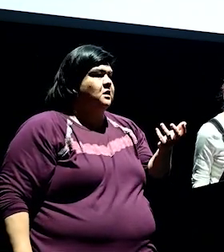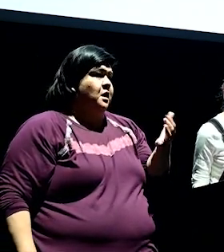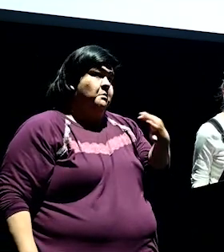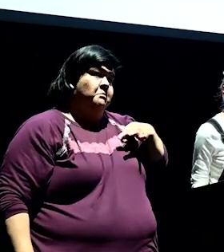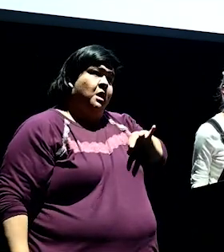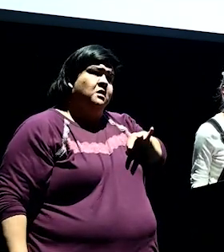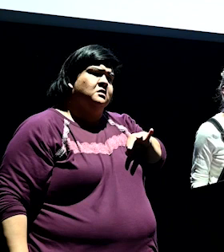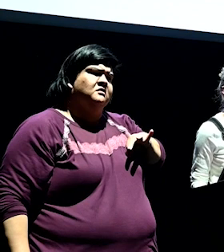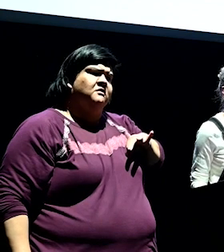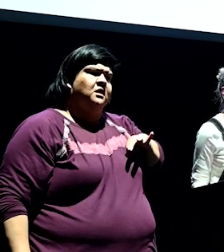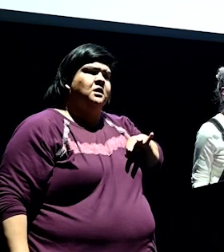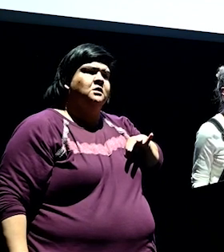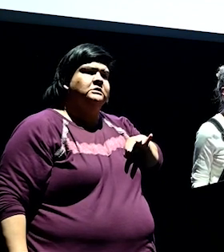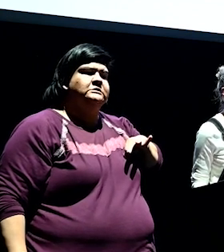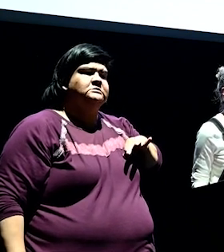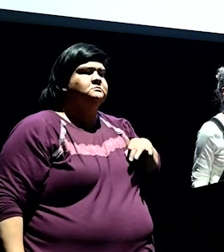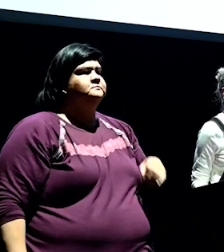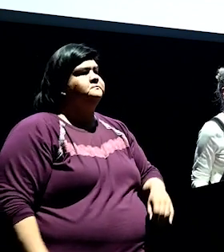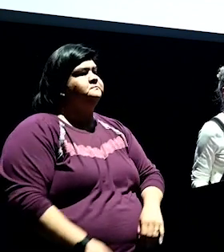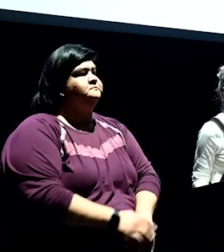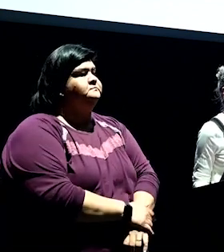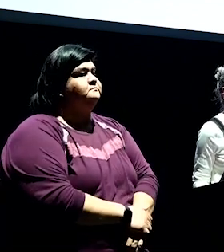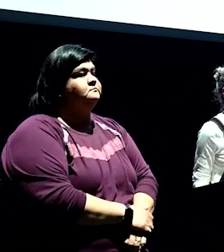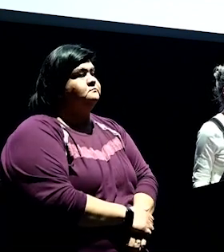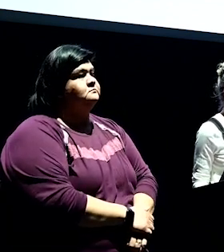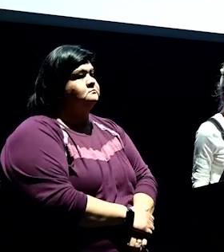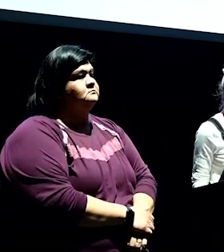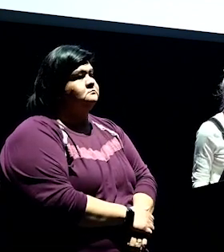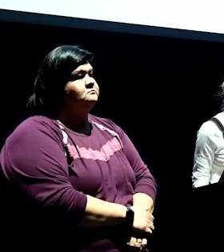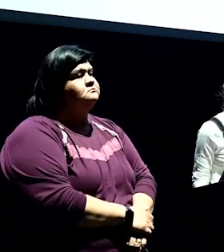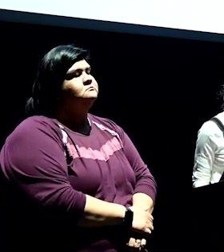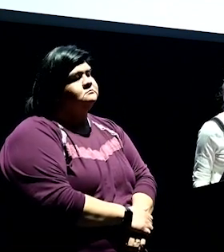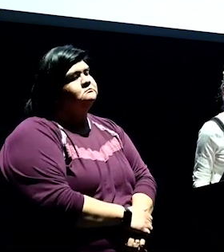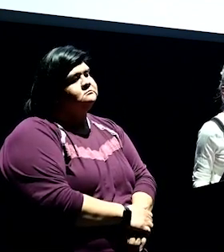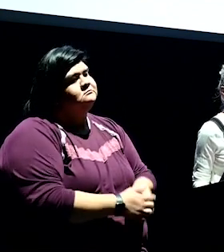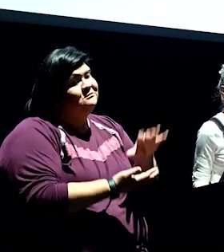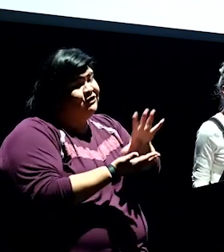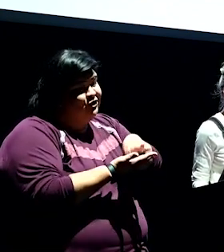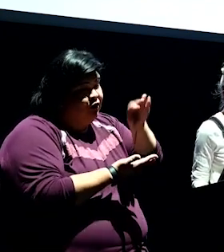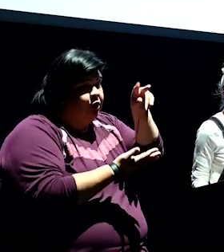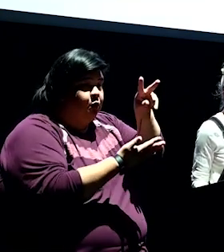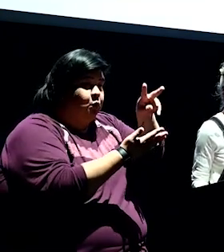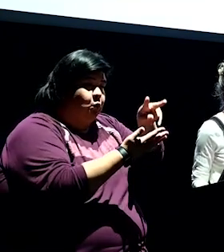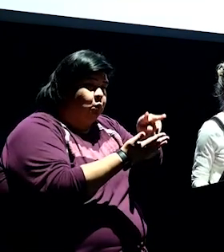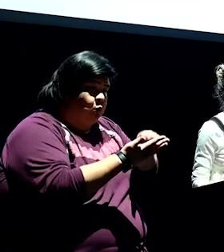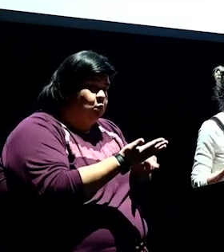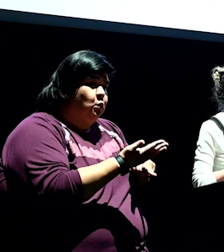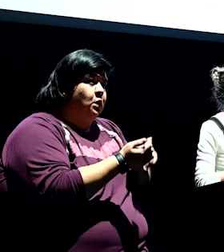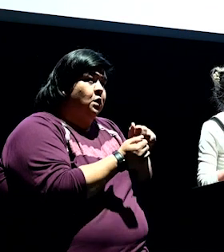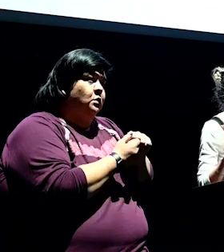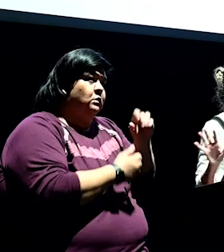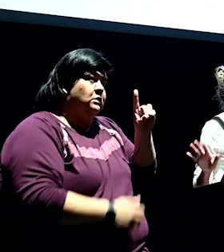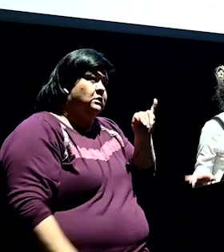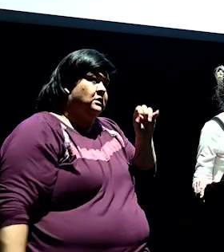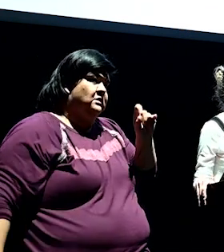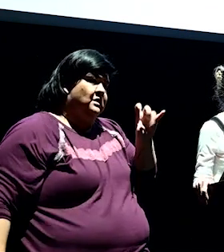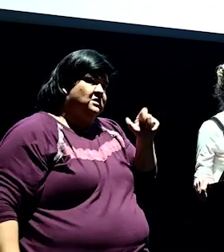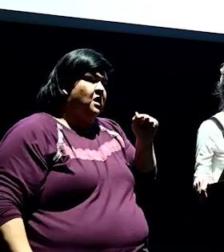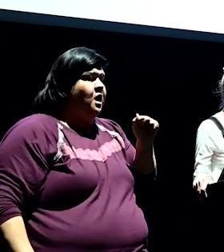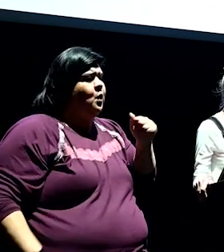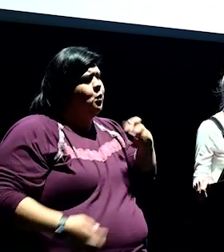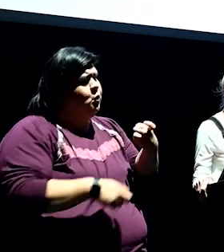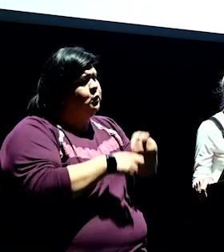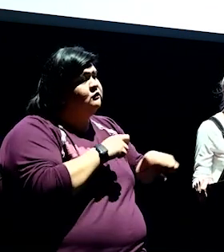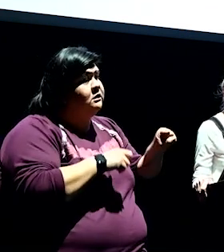benefit. As, yes, learning to read is difficult, but there's all these other benefits